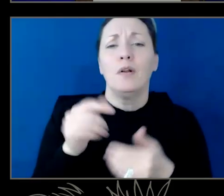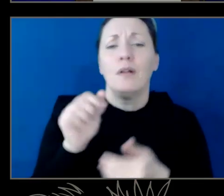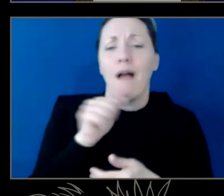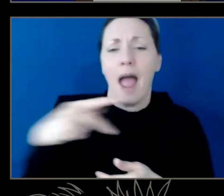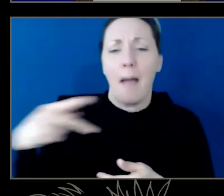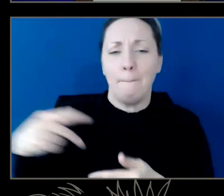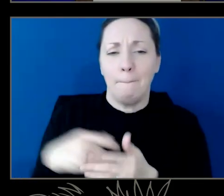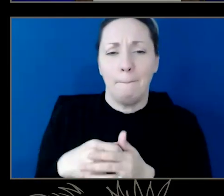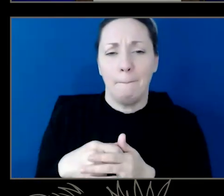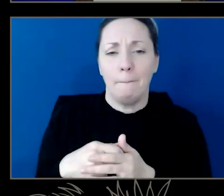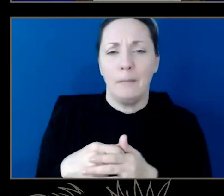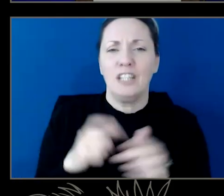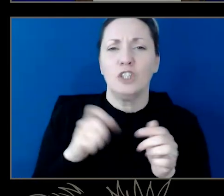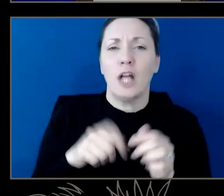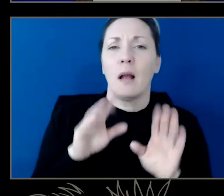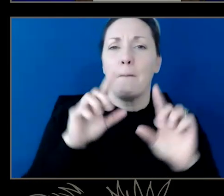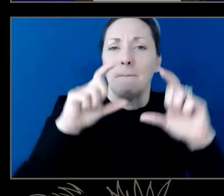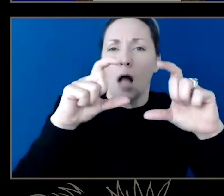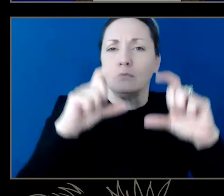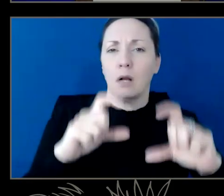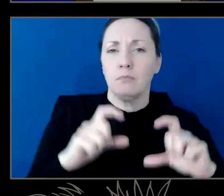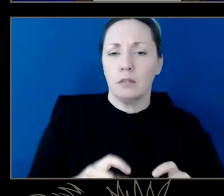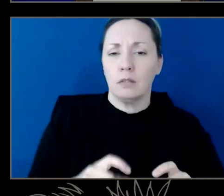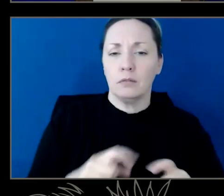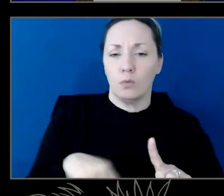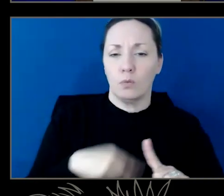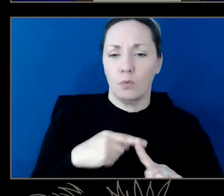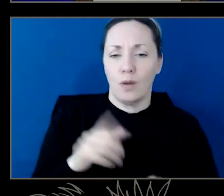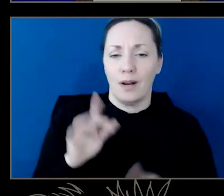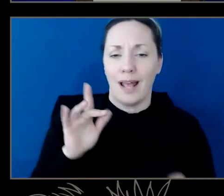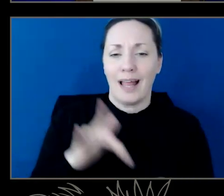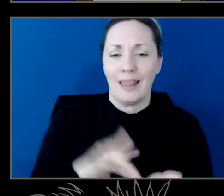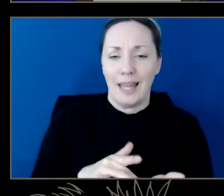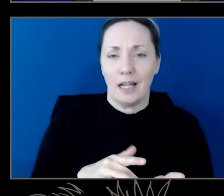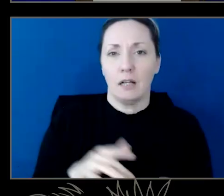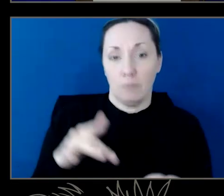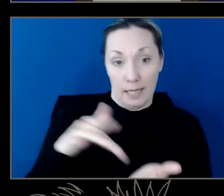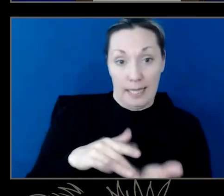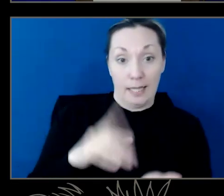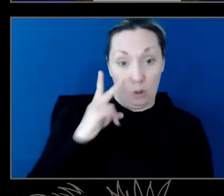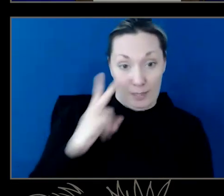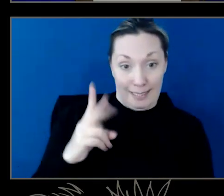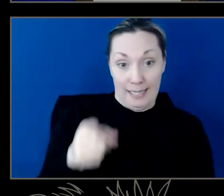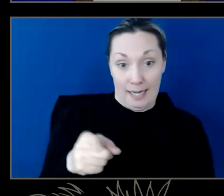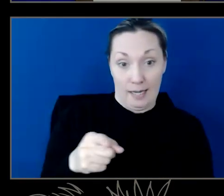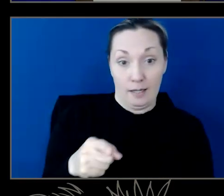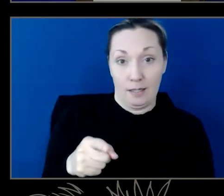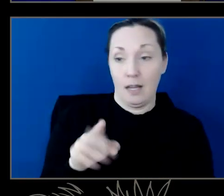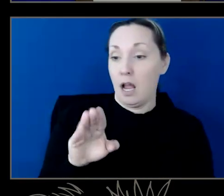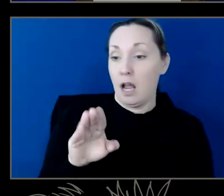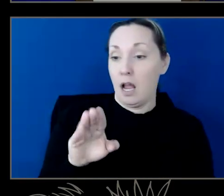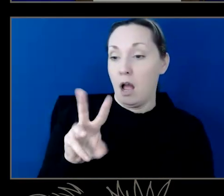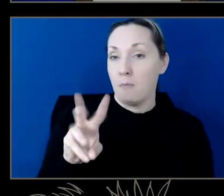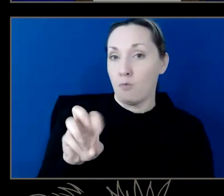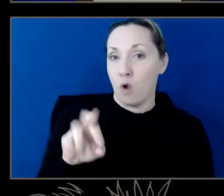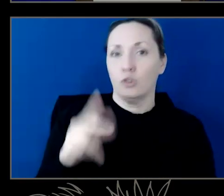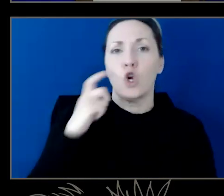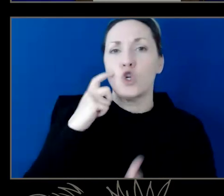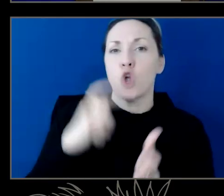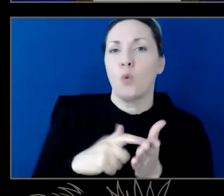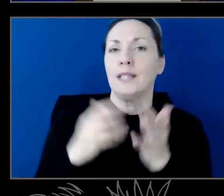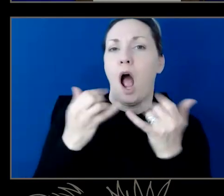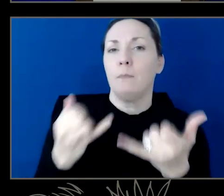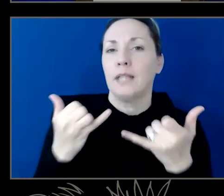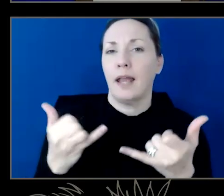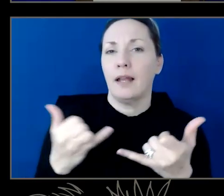and each time I click a button, you can see on the other browser it's updating.